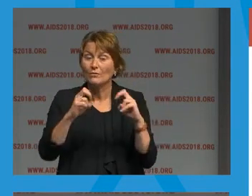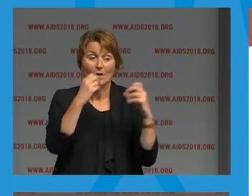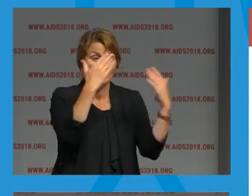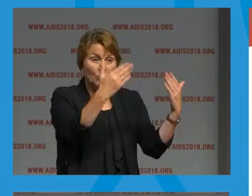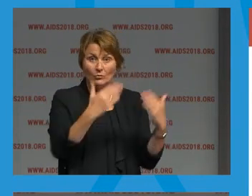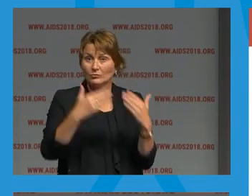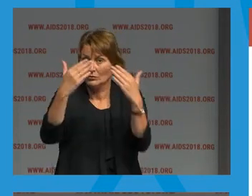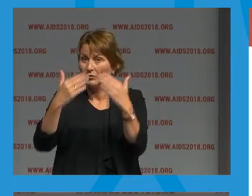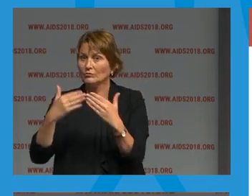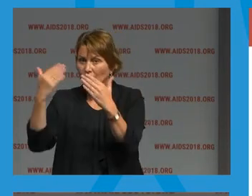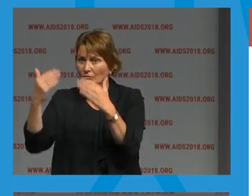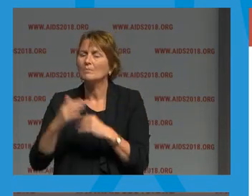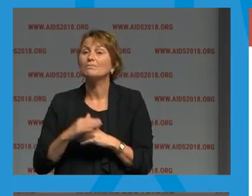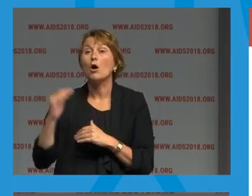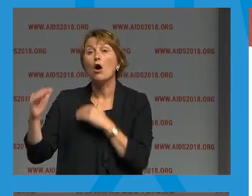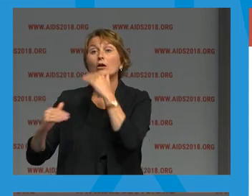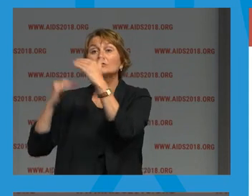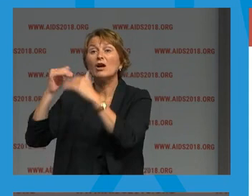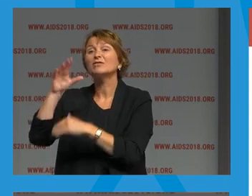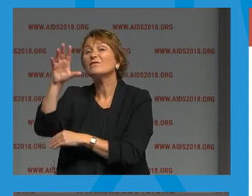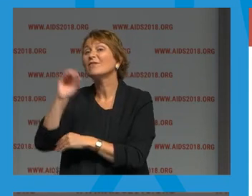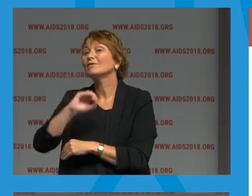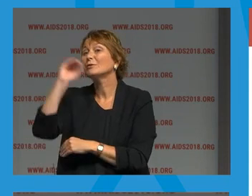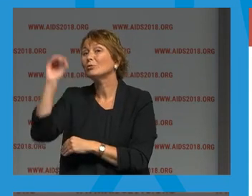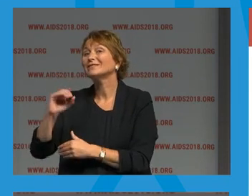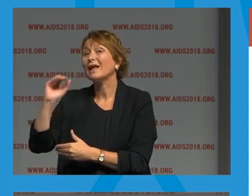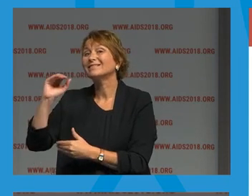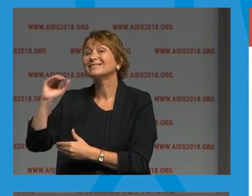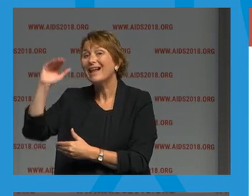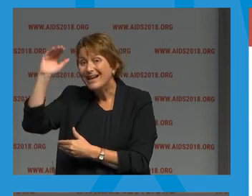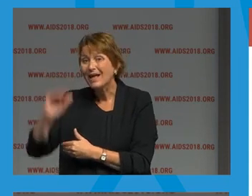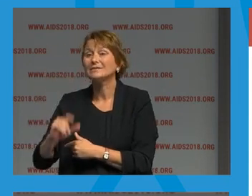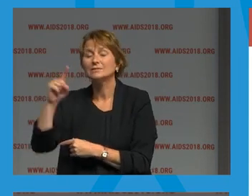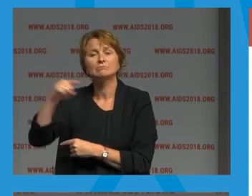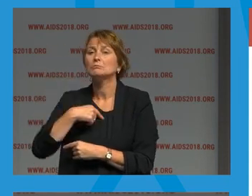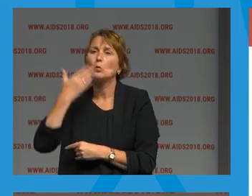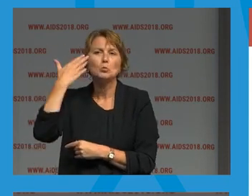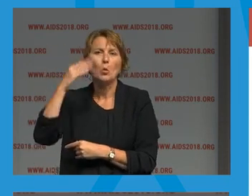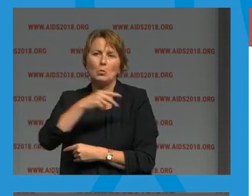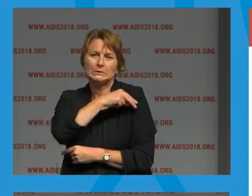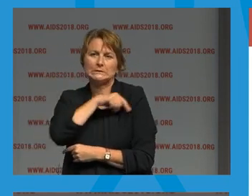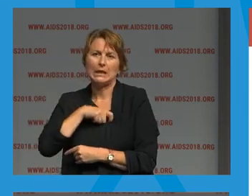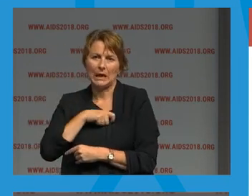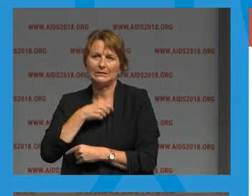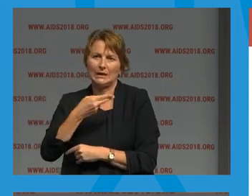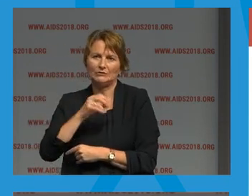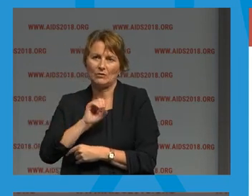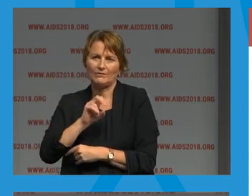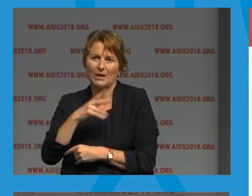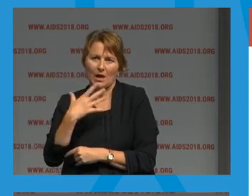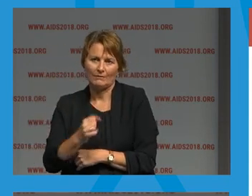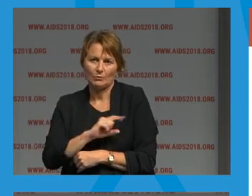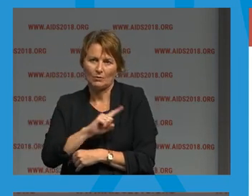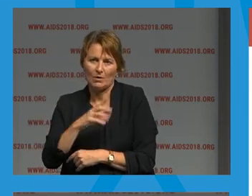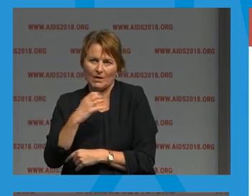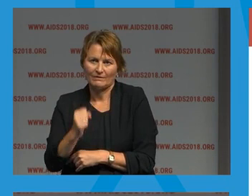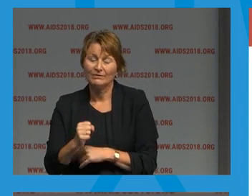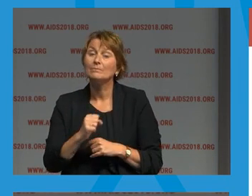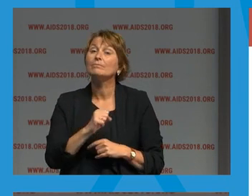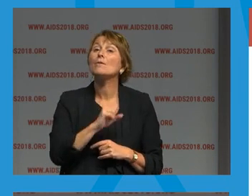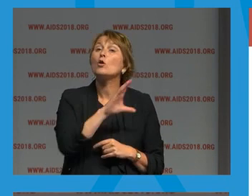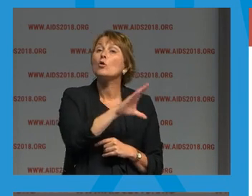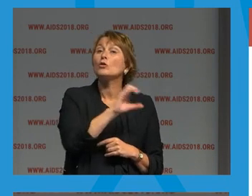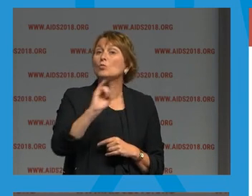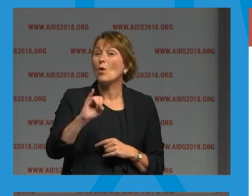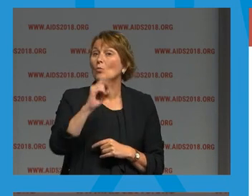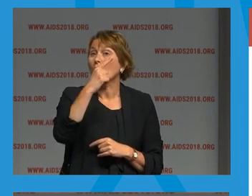than half of the adults are aware of their status. In Côte d'Ivoire, it's nearly only a third, and you can see their